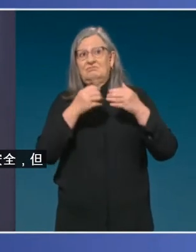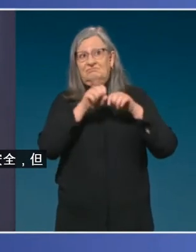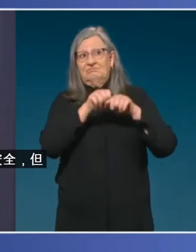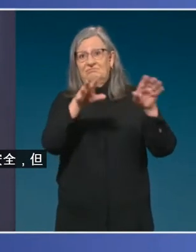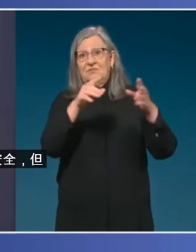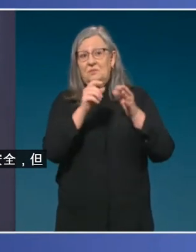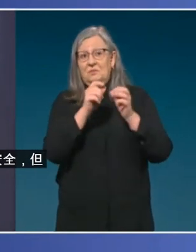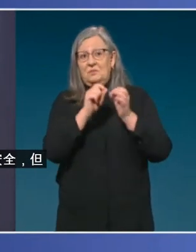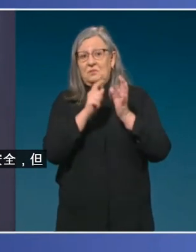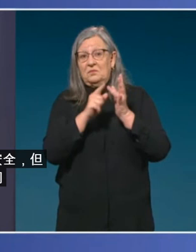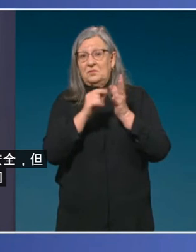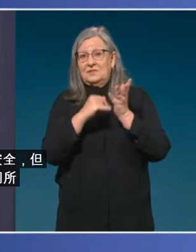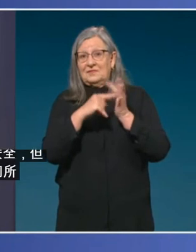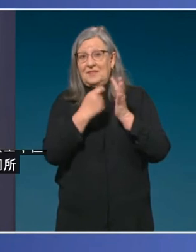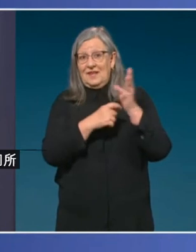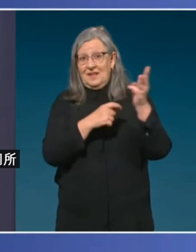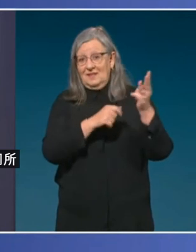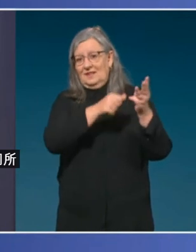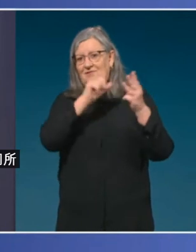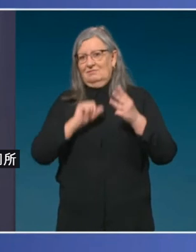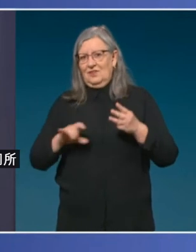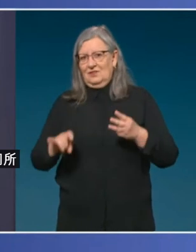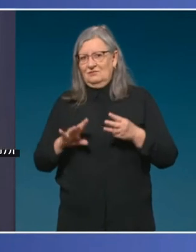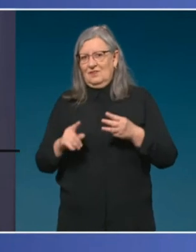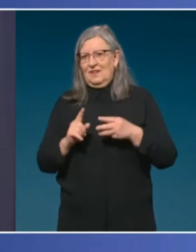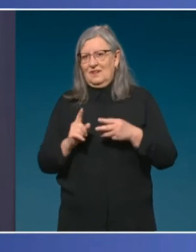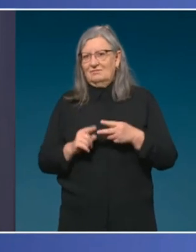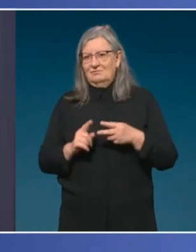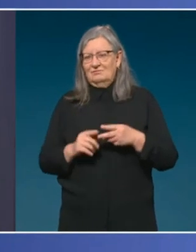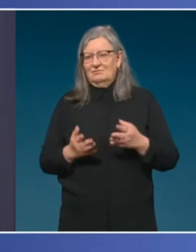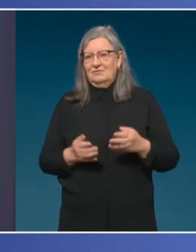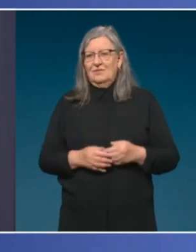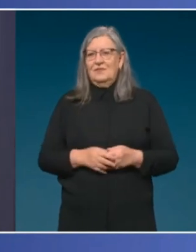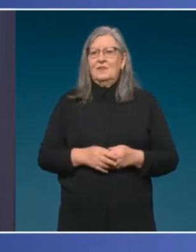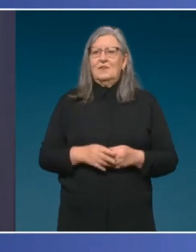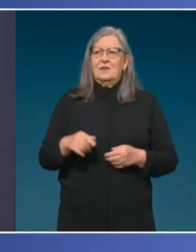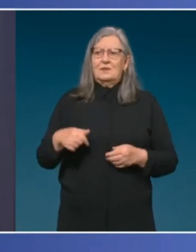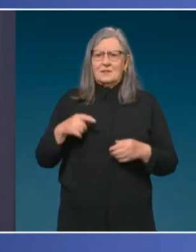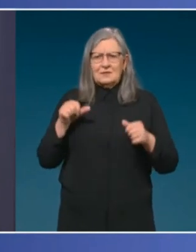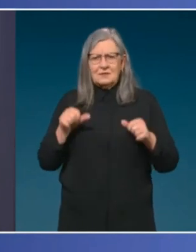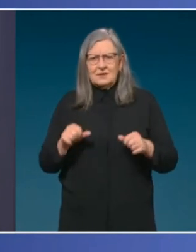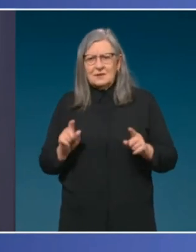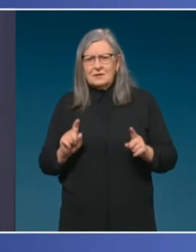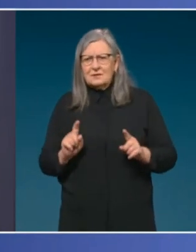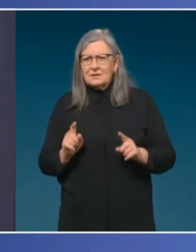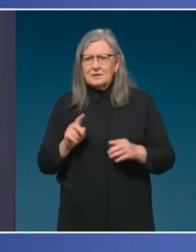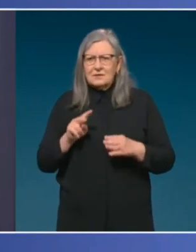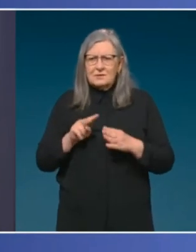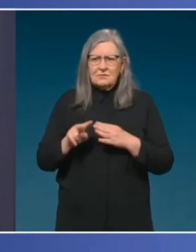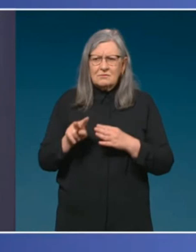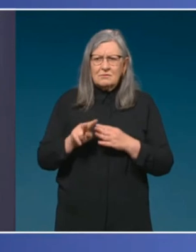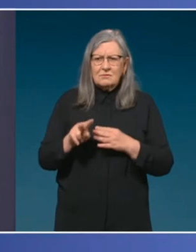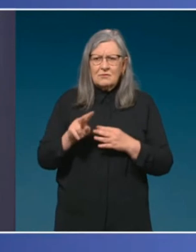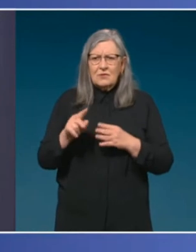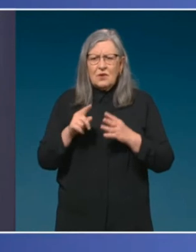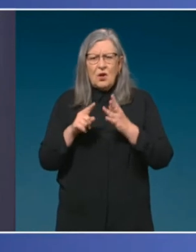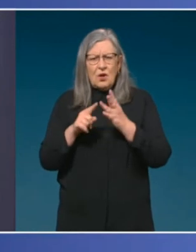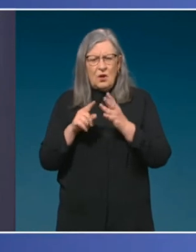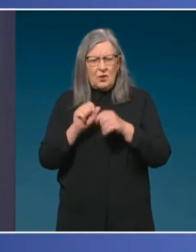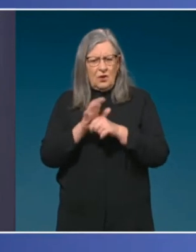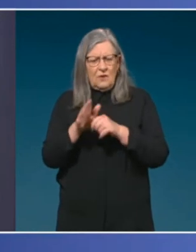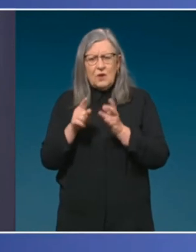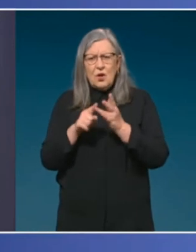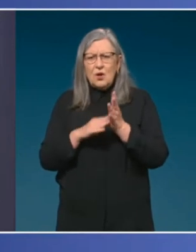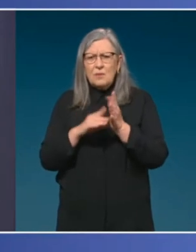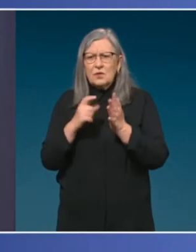in a balanced, measured way. And as we see that there may be milder symptoms associated with this variant, but to be